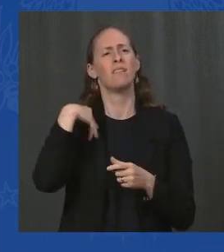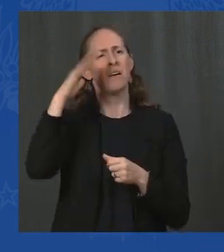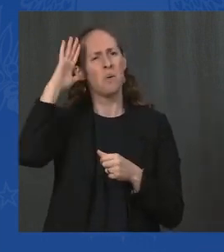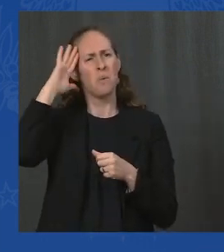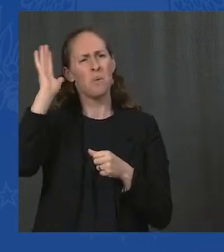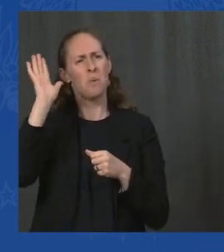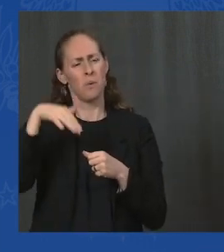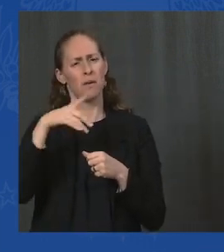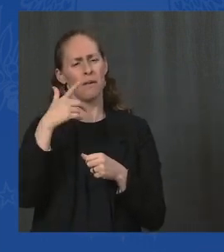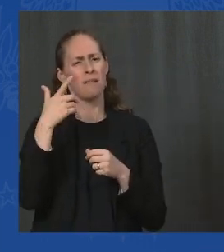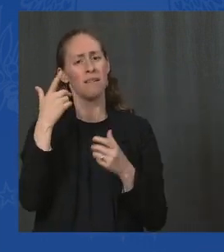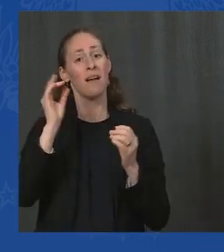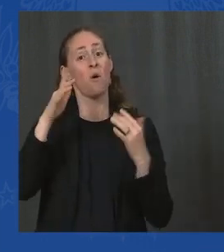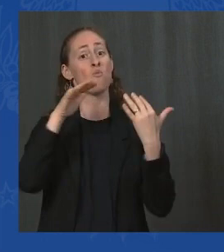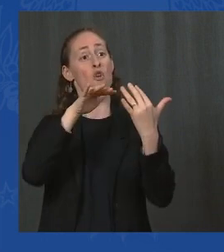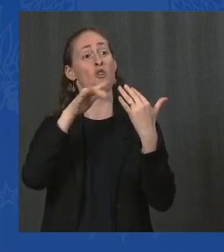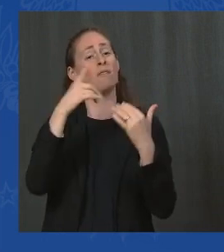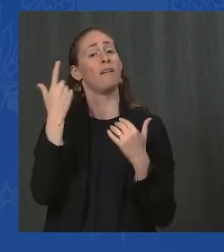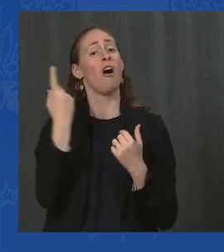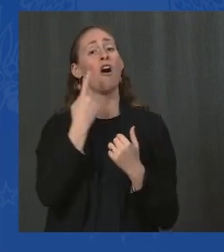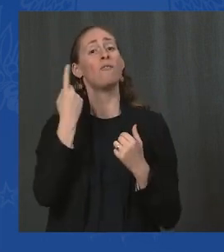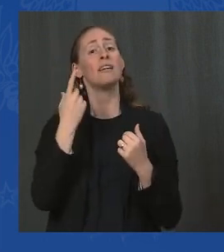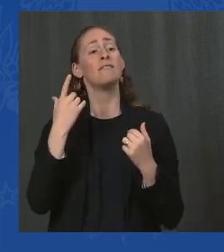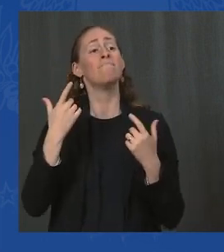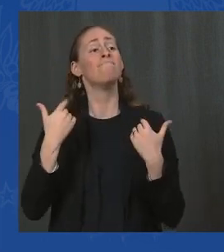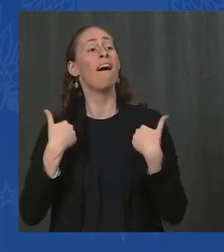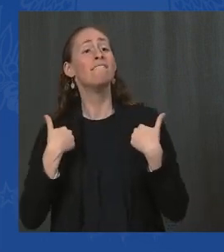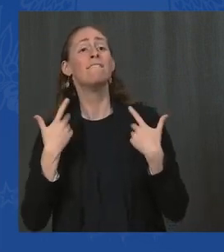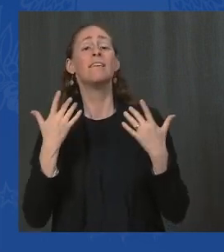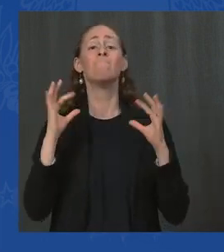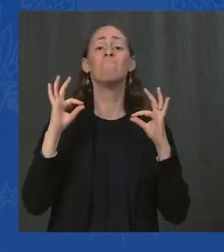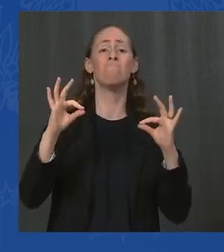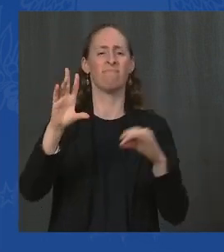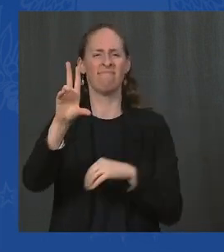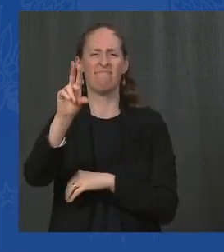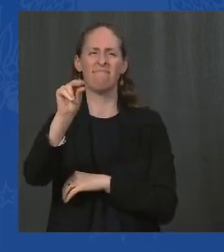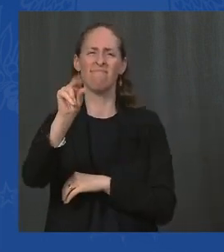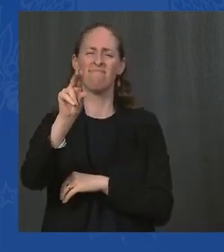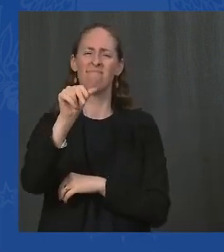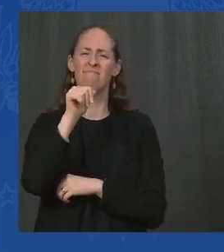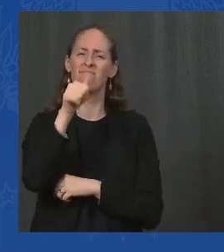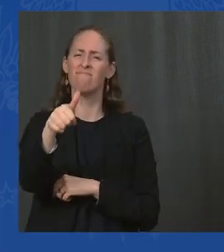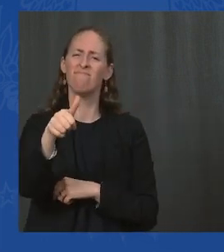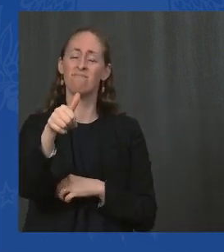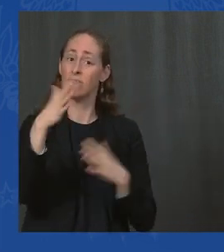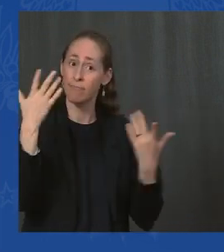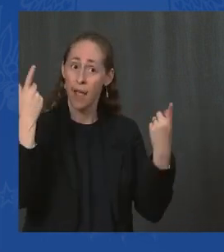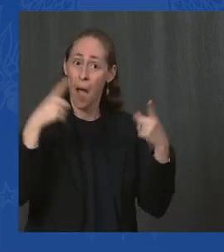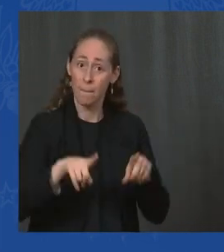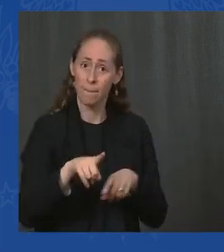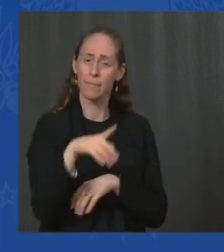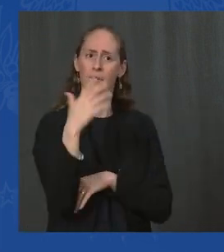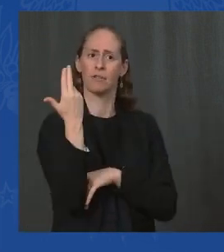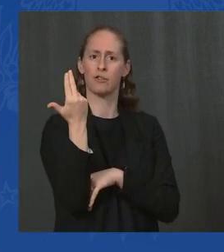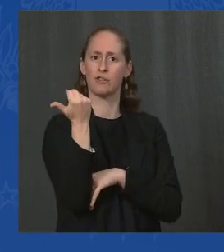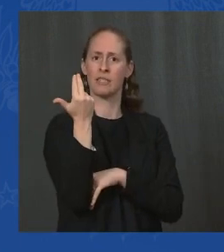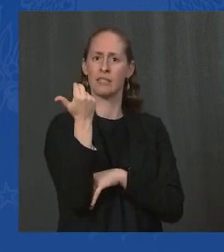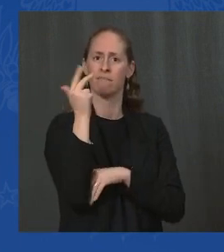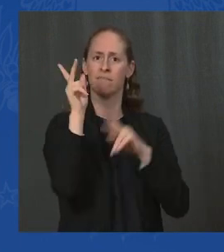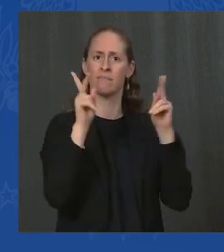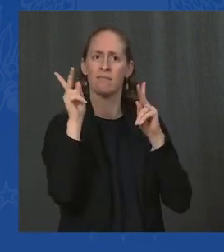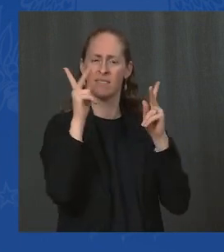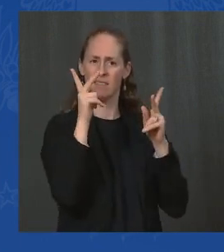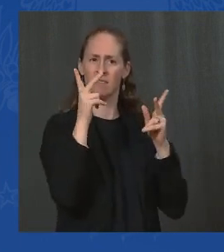mission. 13 heroes gave their lives. I was just at Dover Air Force Base for